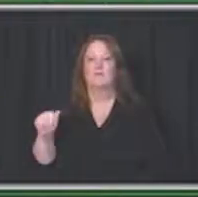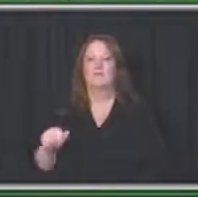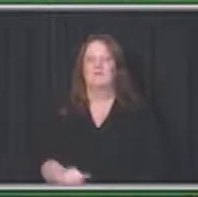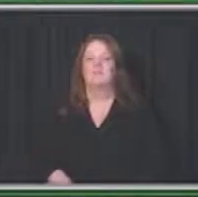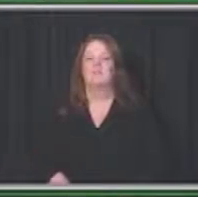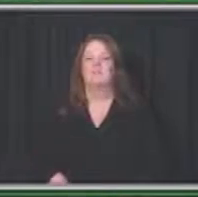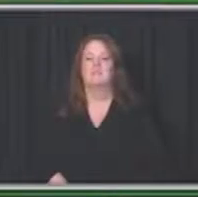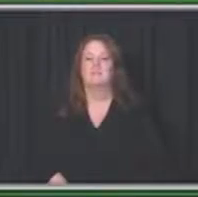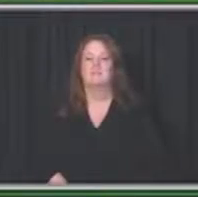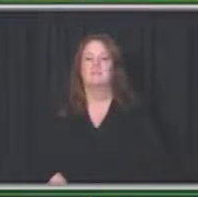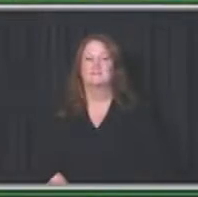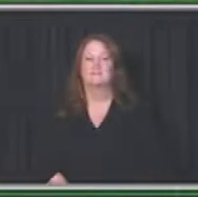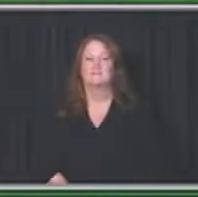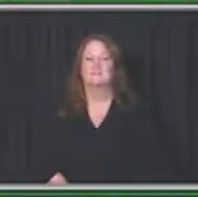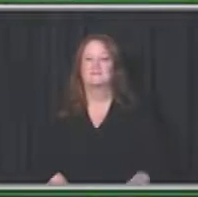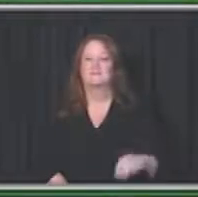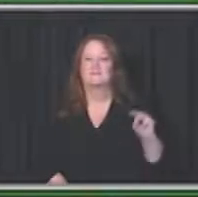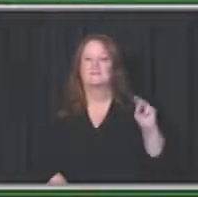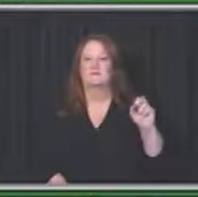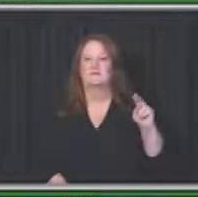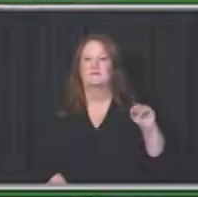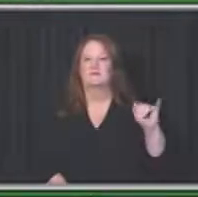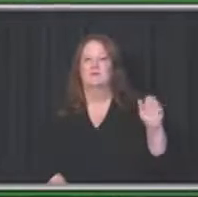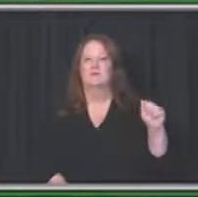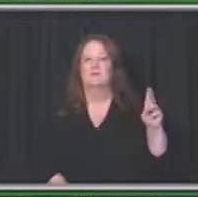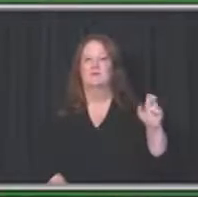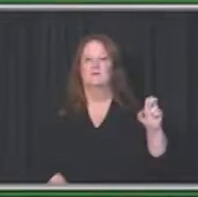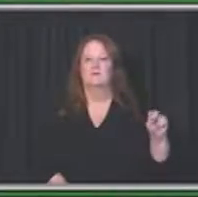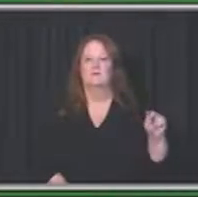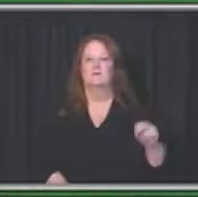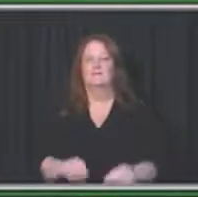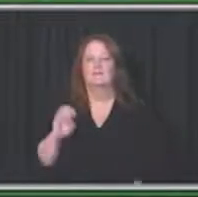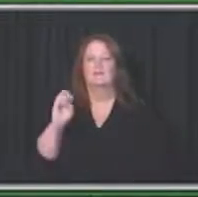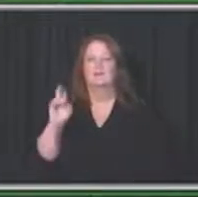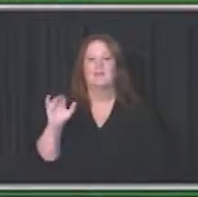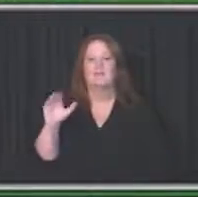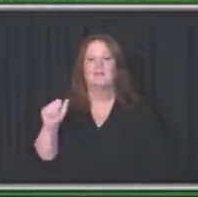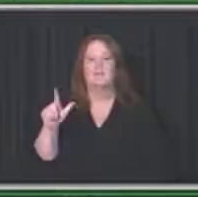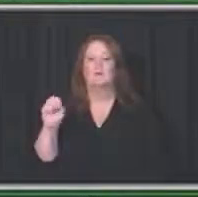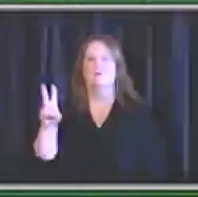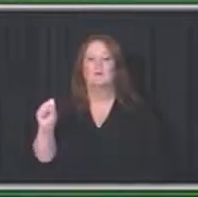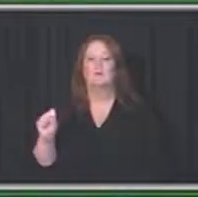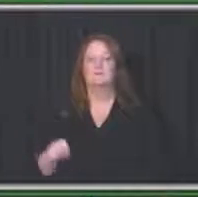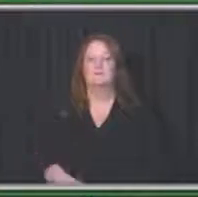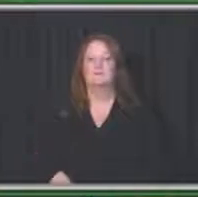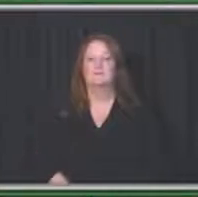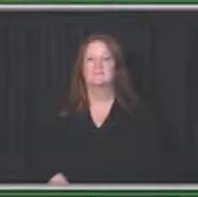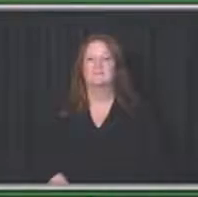Monica Menokin. Erica Lewis.